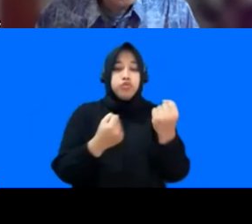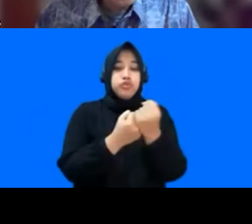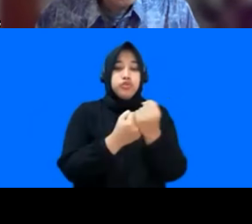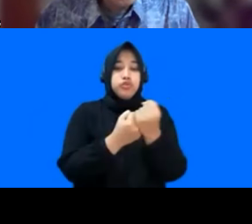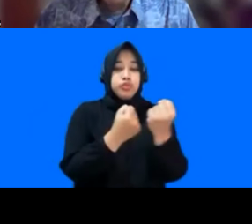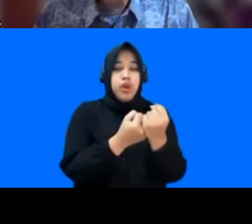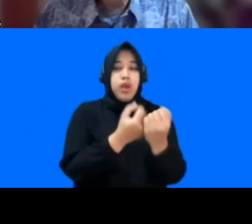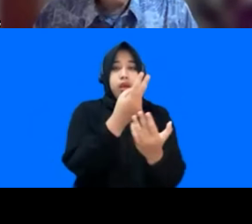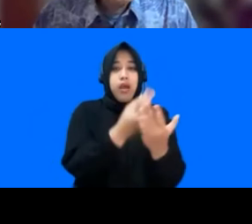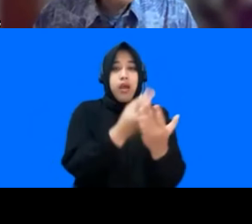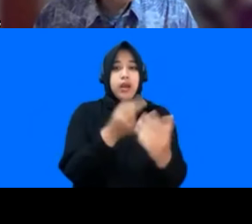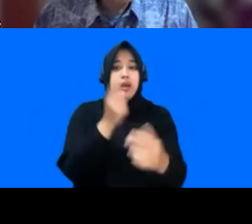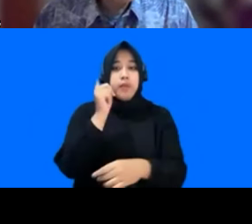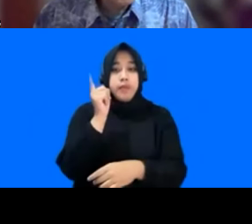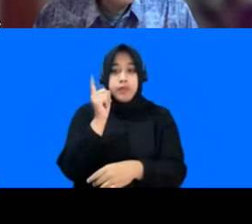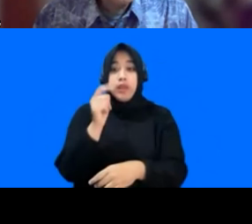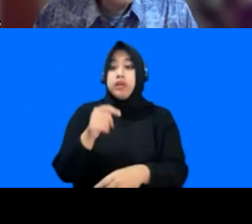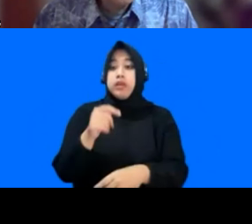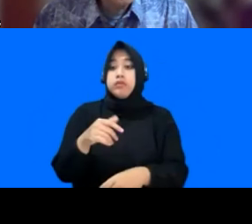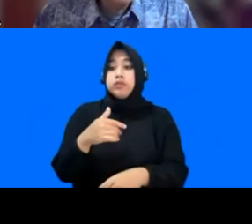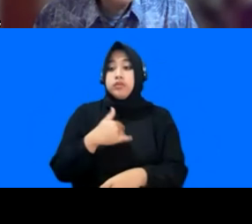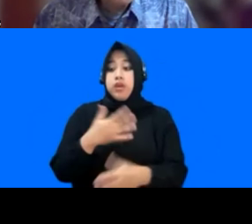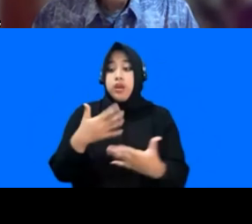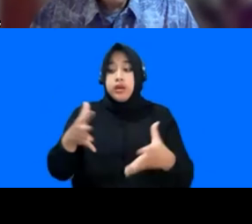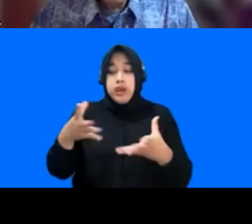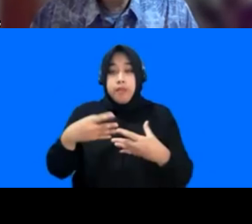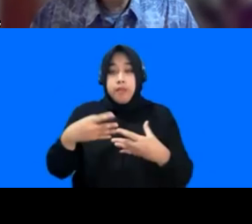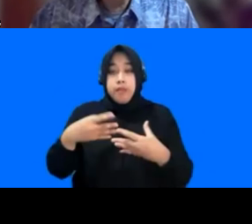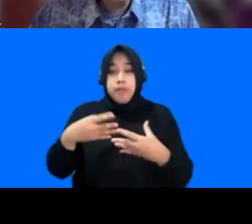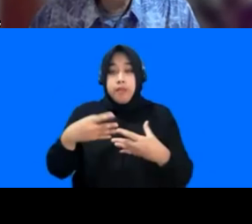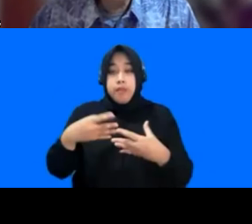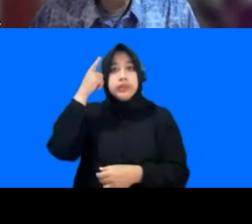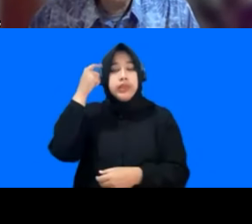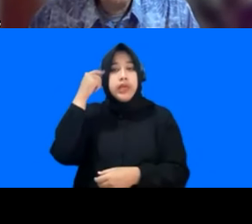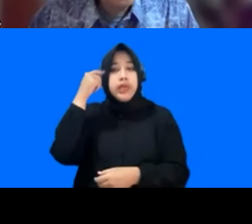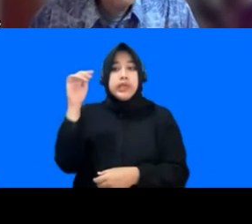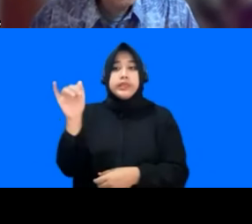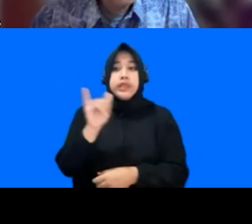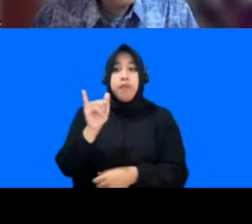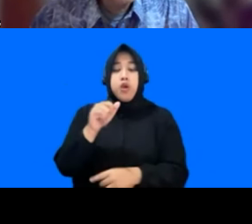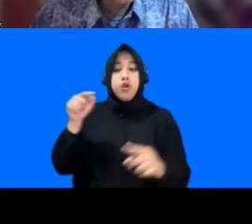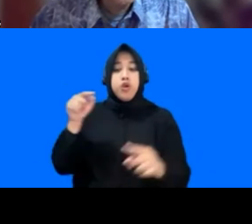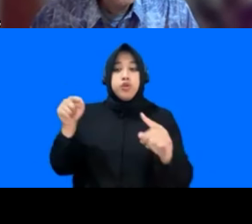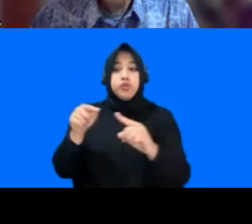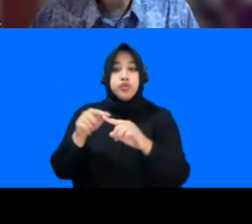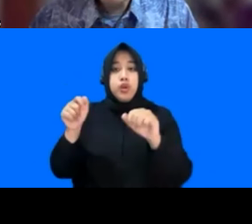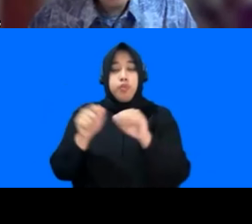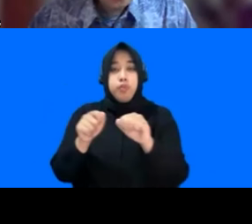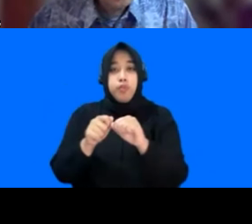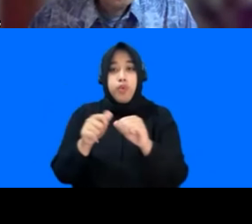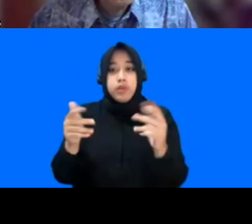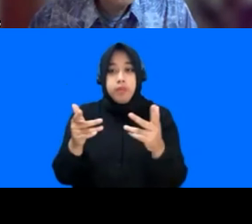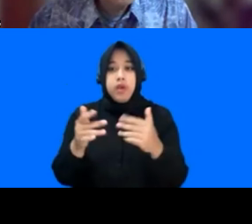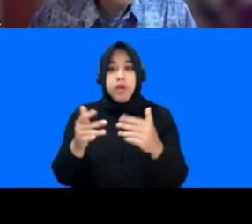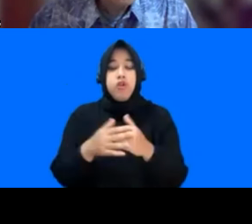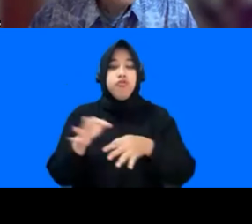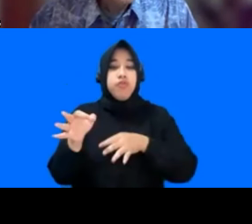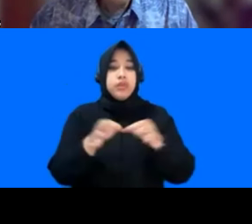$66 million in public funding to create active transport infrastructure in major